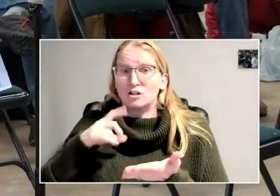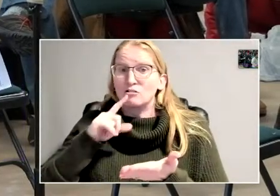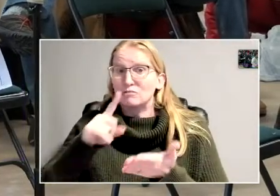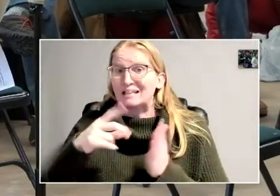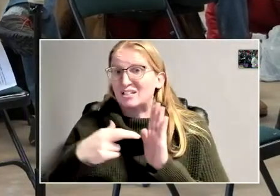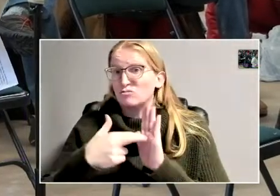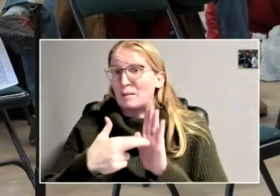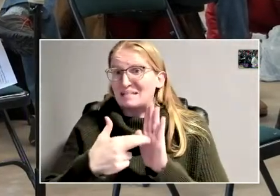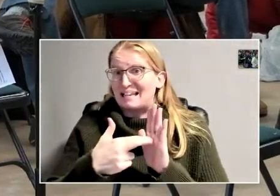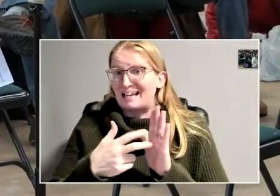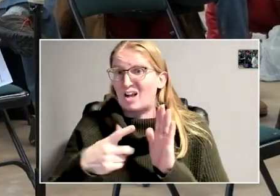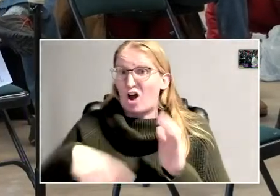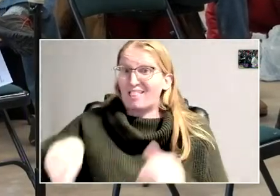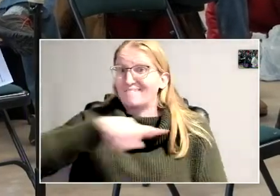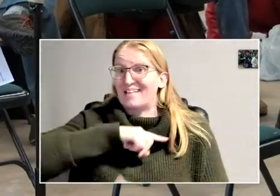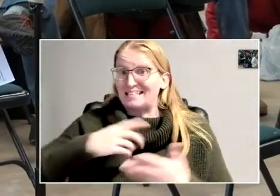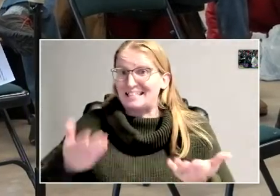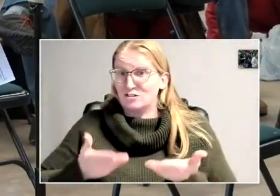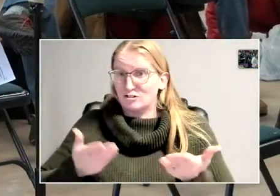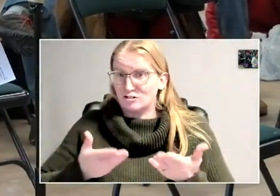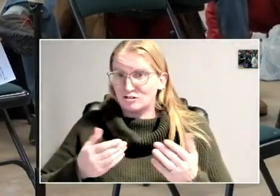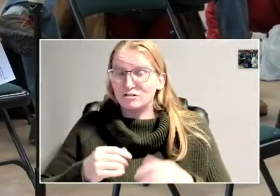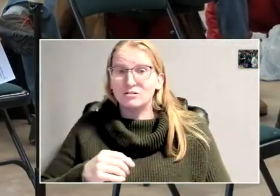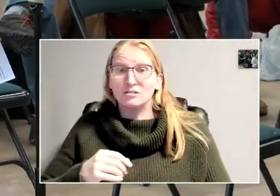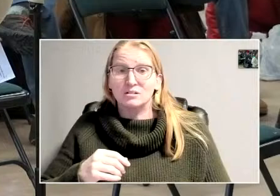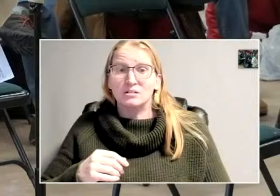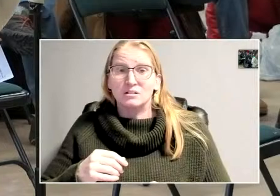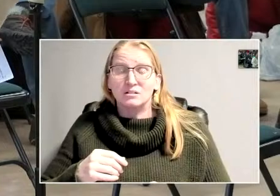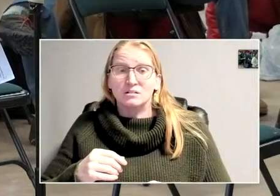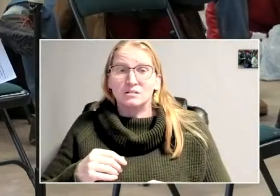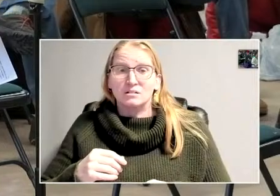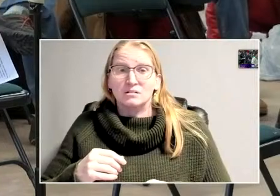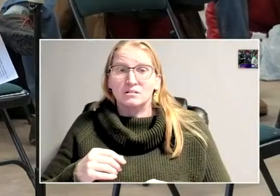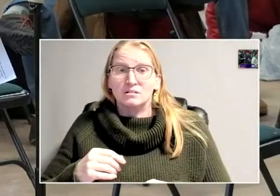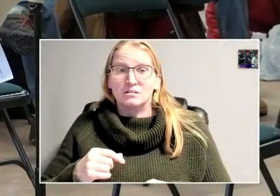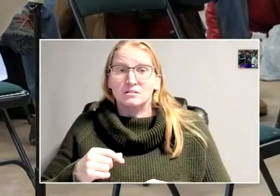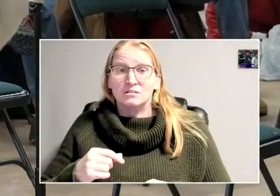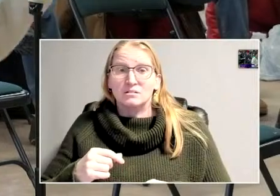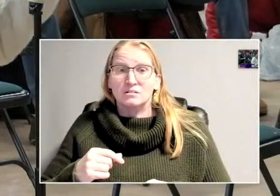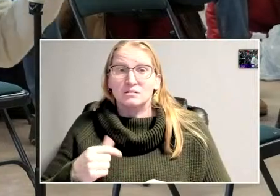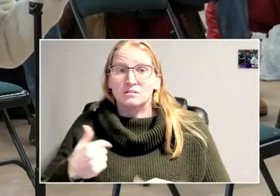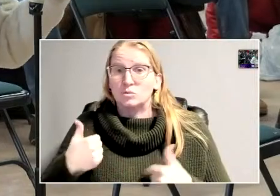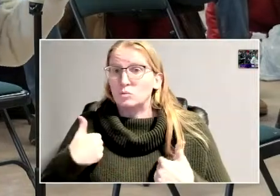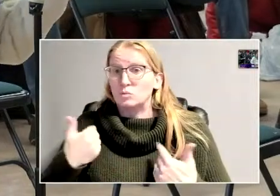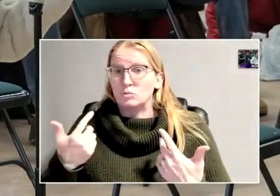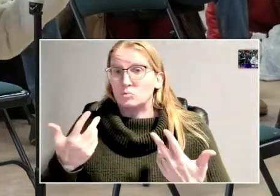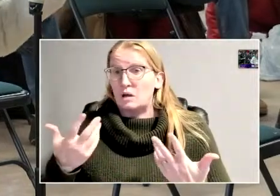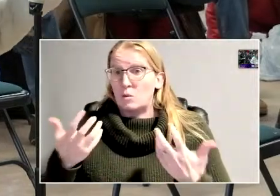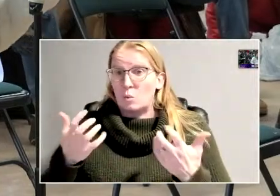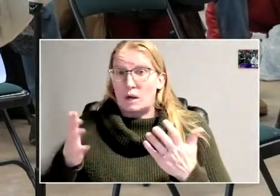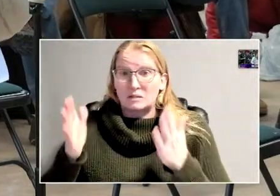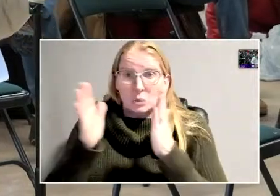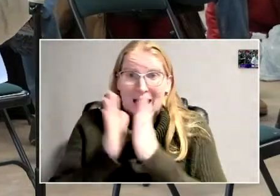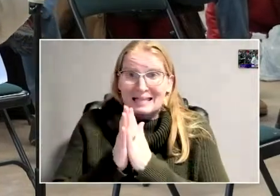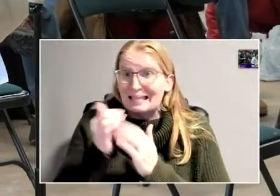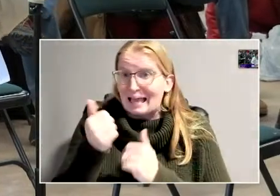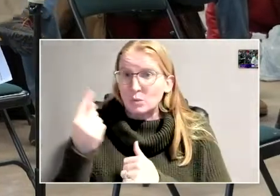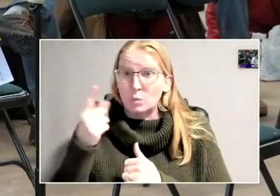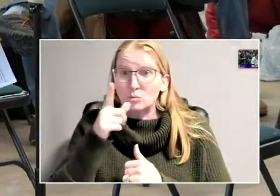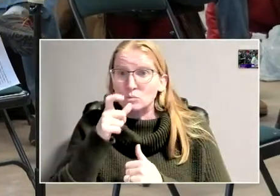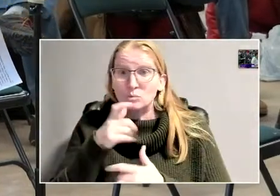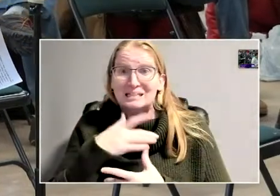here so I want to have um ask anybody who's interested to just